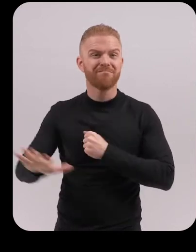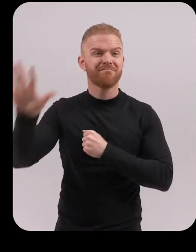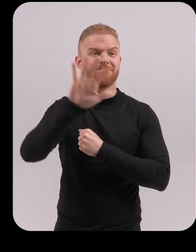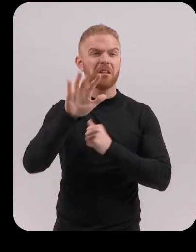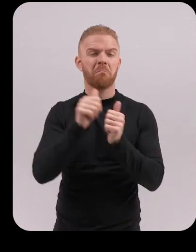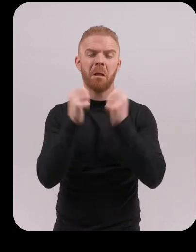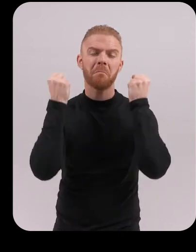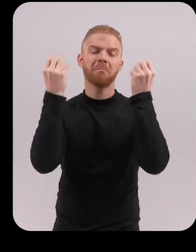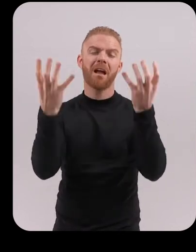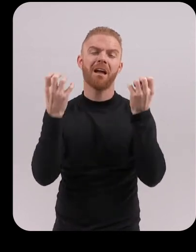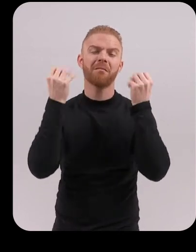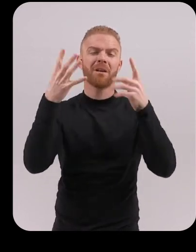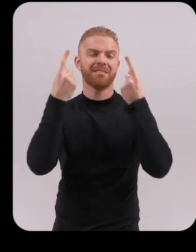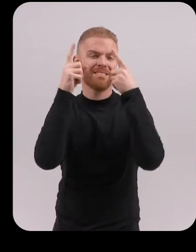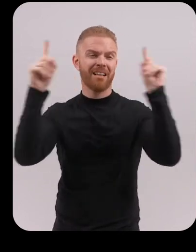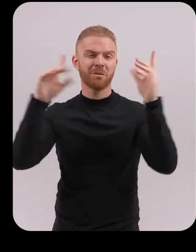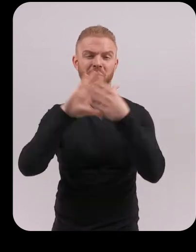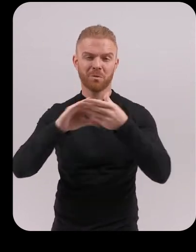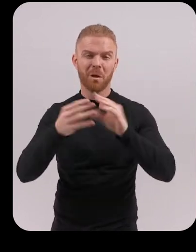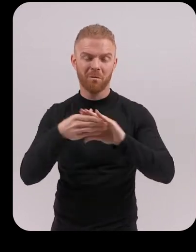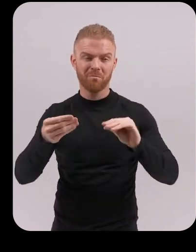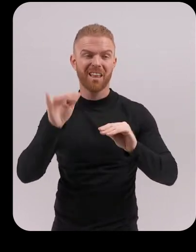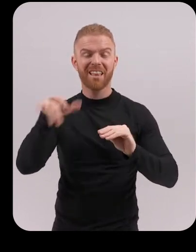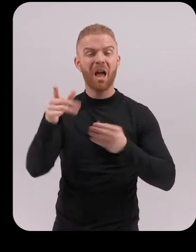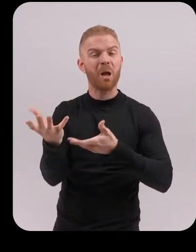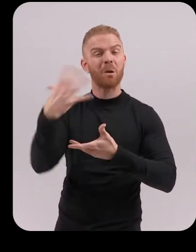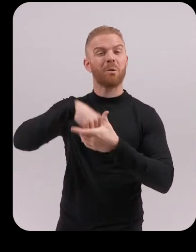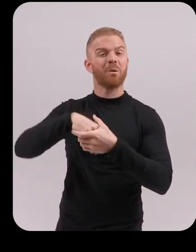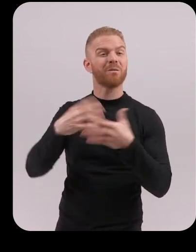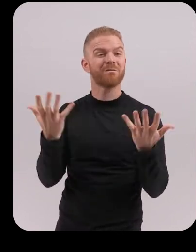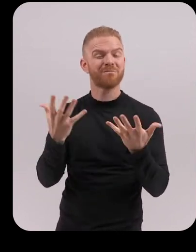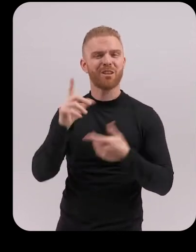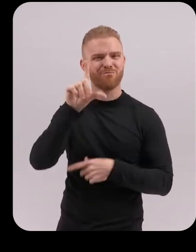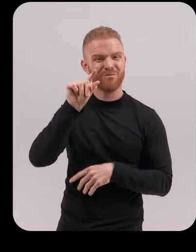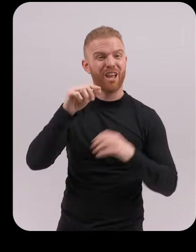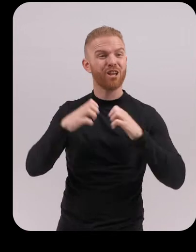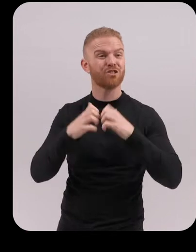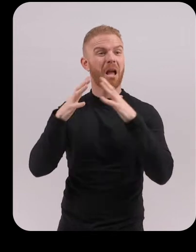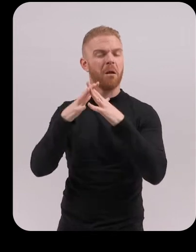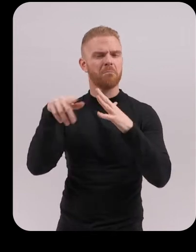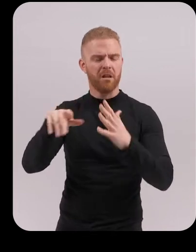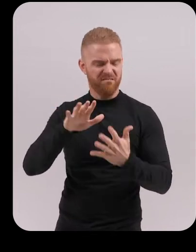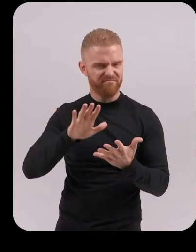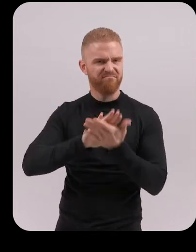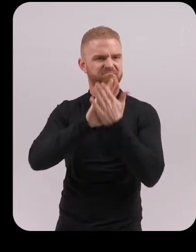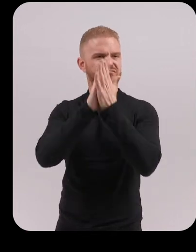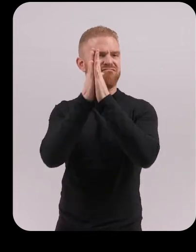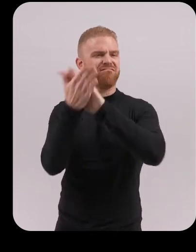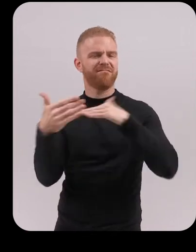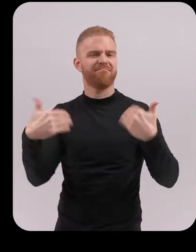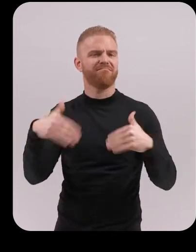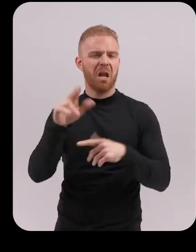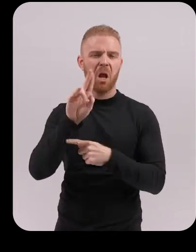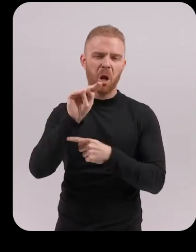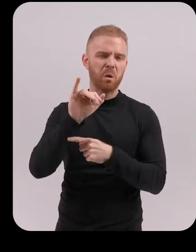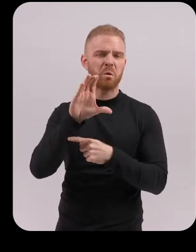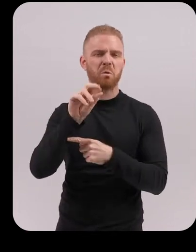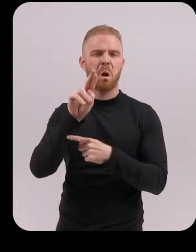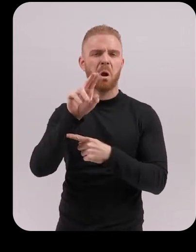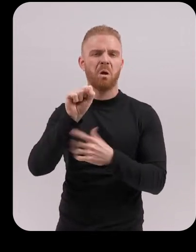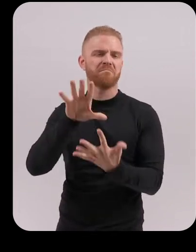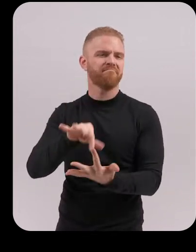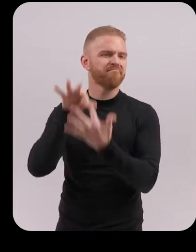countries with countless success stories. And that includes 20 startups that have grown to become